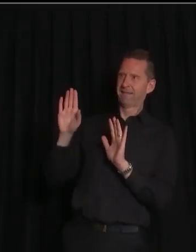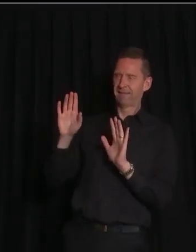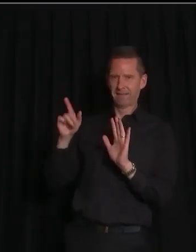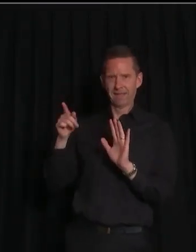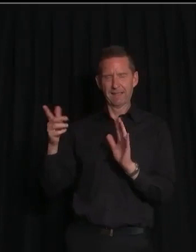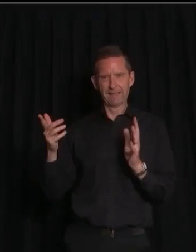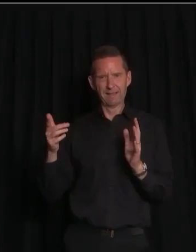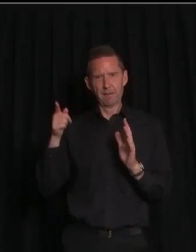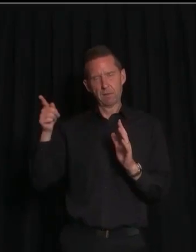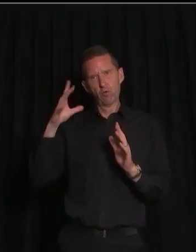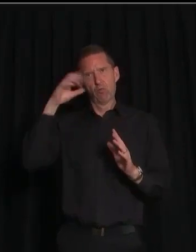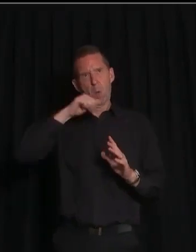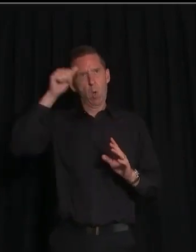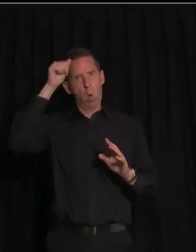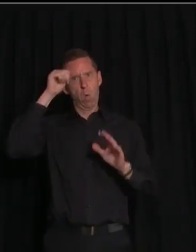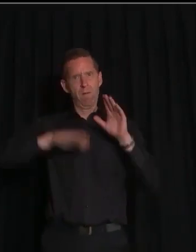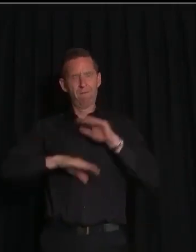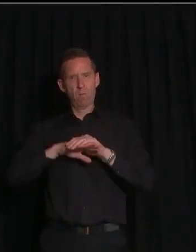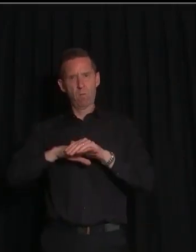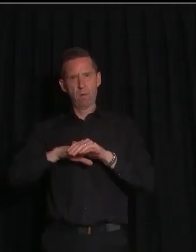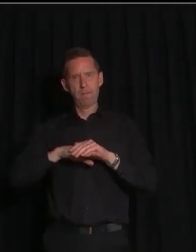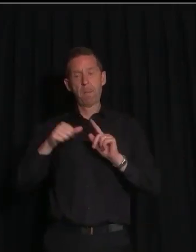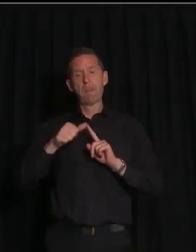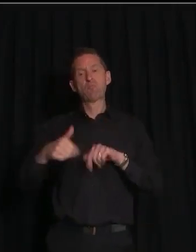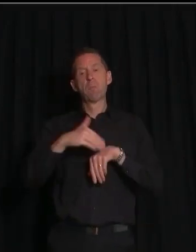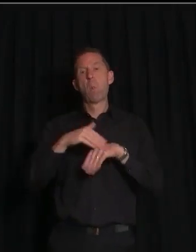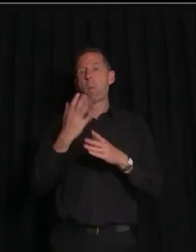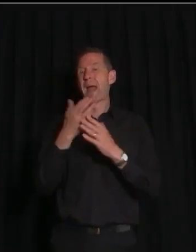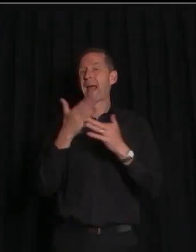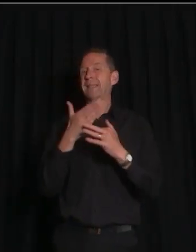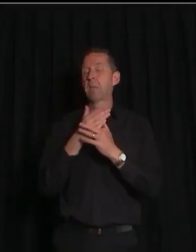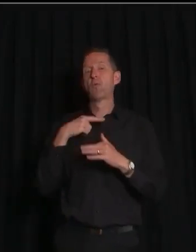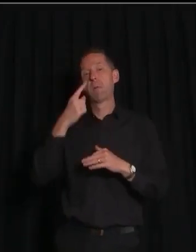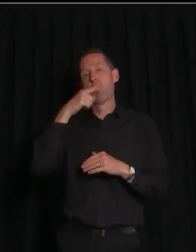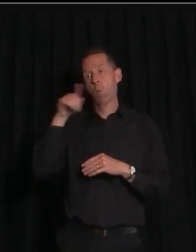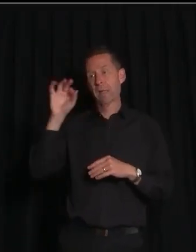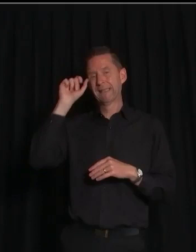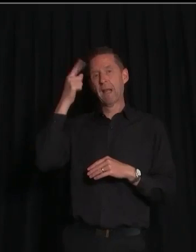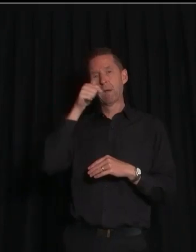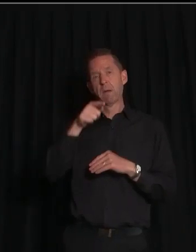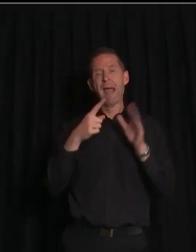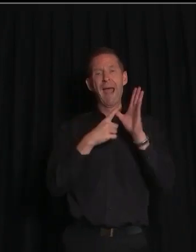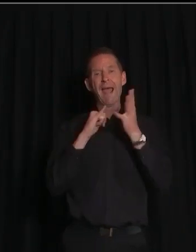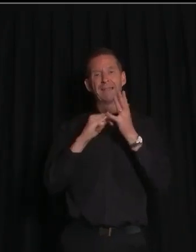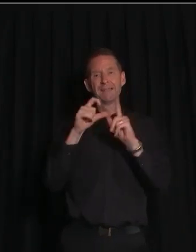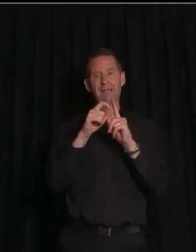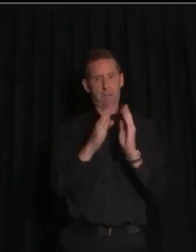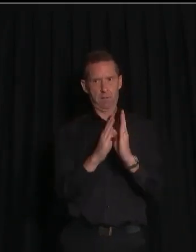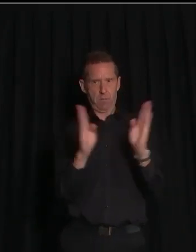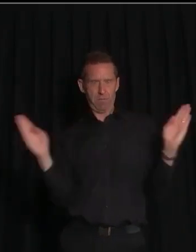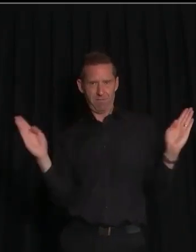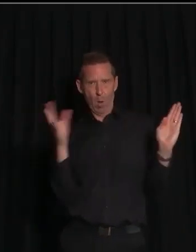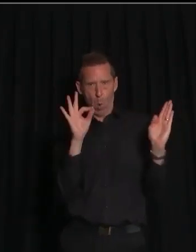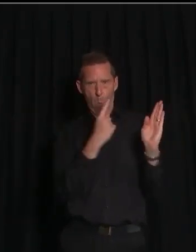space, which then leads on to access, because if people don't understand the spectrum of disability and the